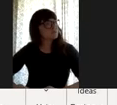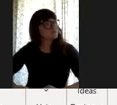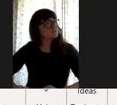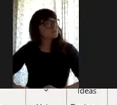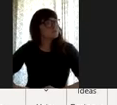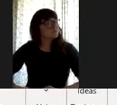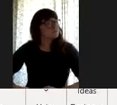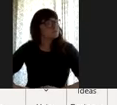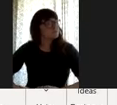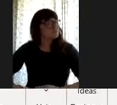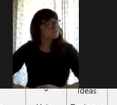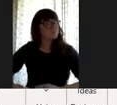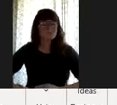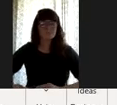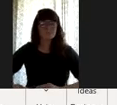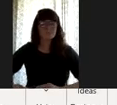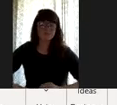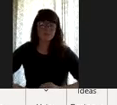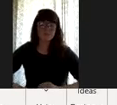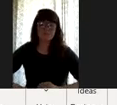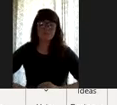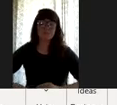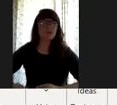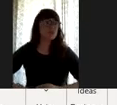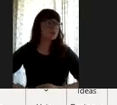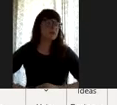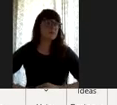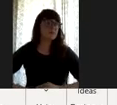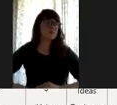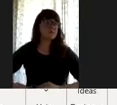underneath the link, I think. And keep this ministry in prayer.